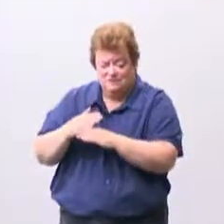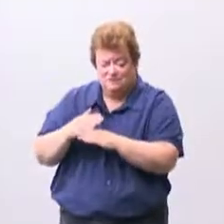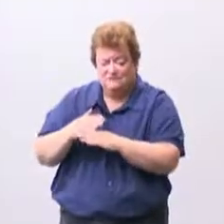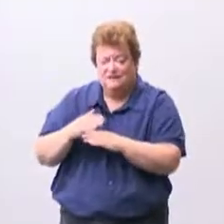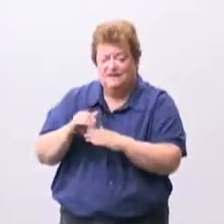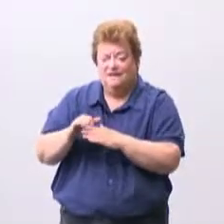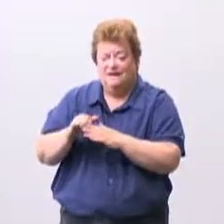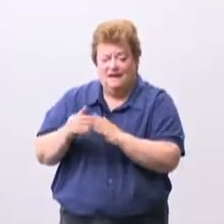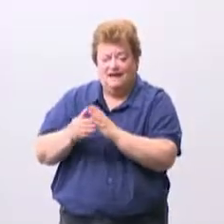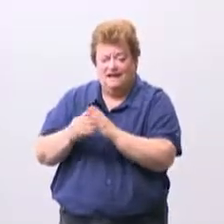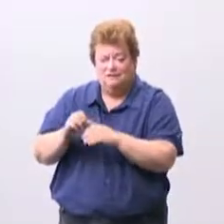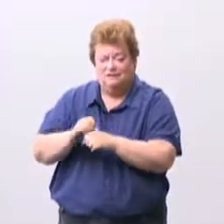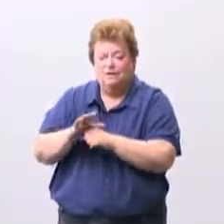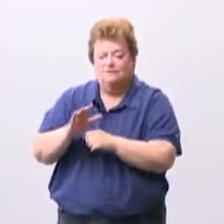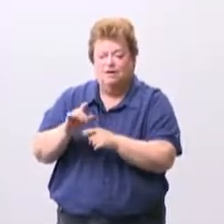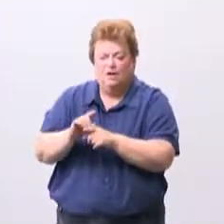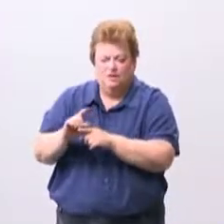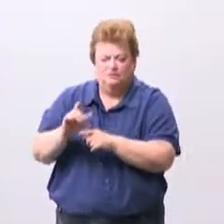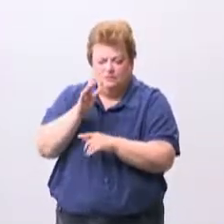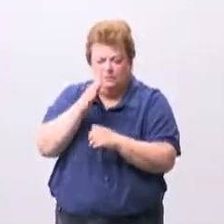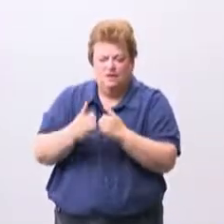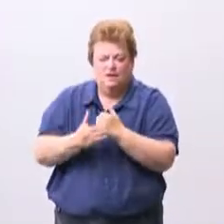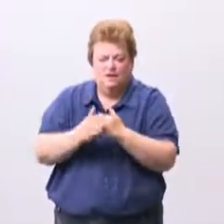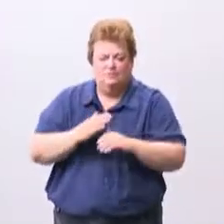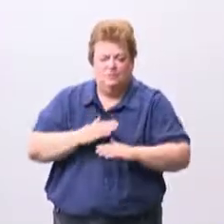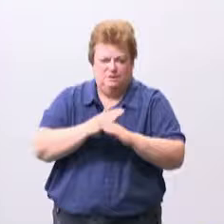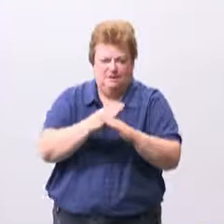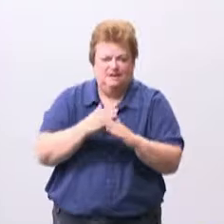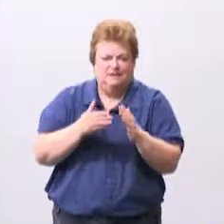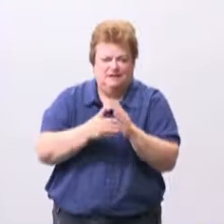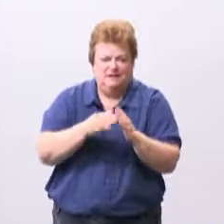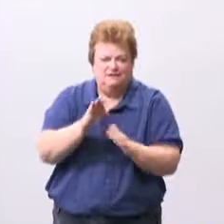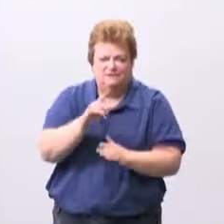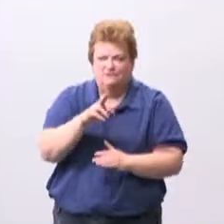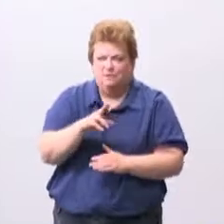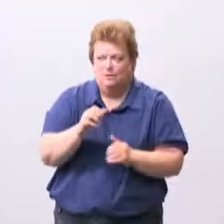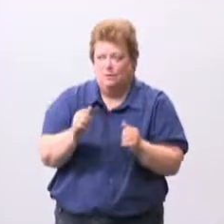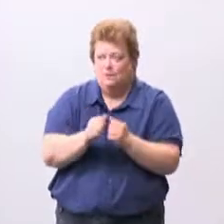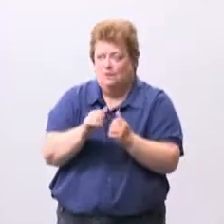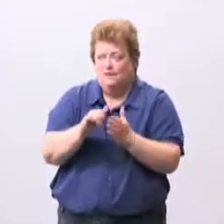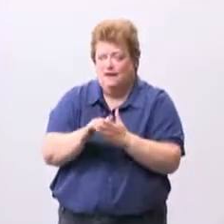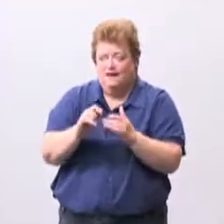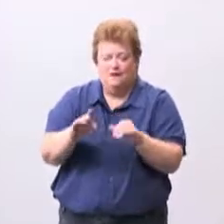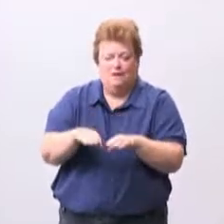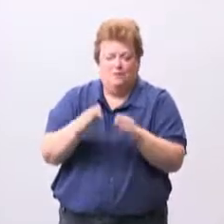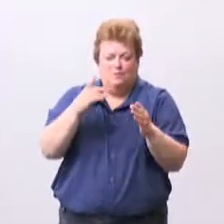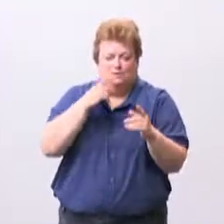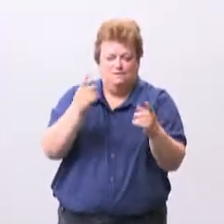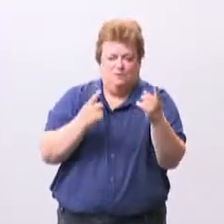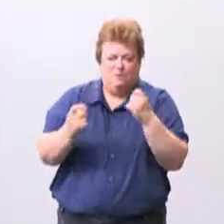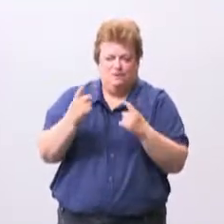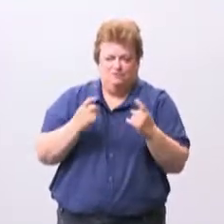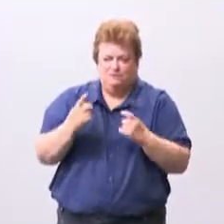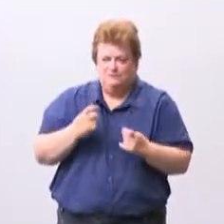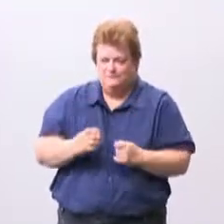COVID-19 will also help protect you from the flu. And with that, we'll take any questions.